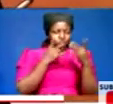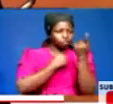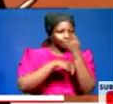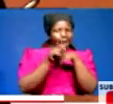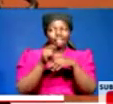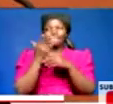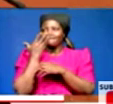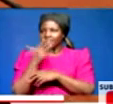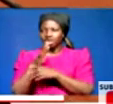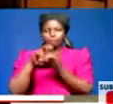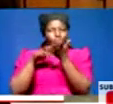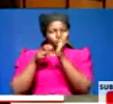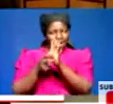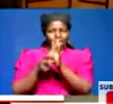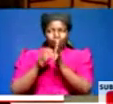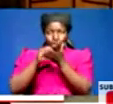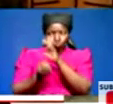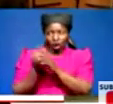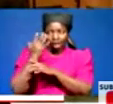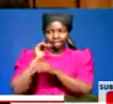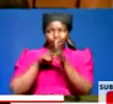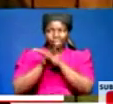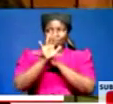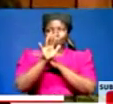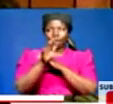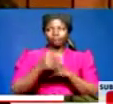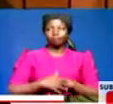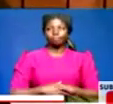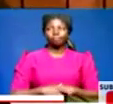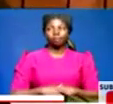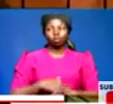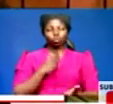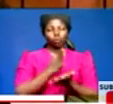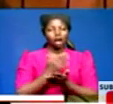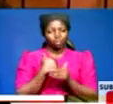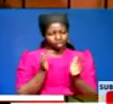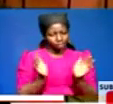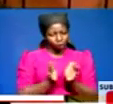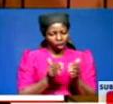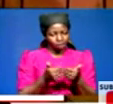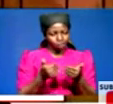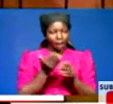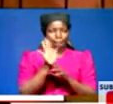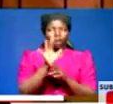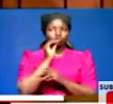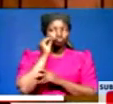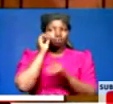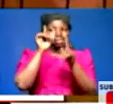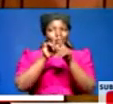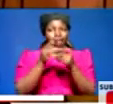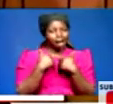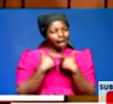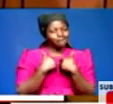products in her establishment. Despite having a small space back at home, or even not having